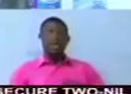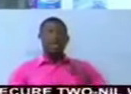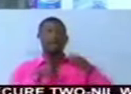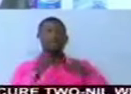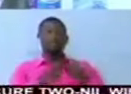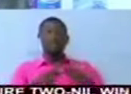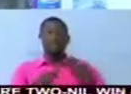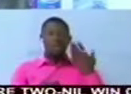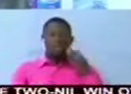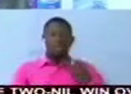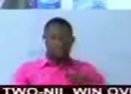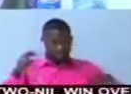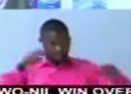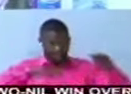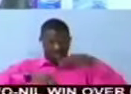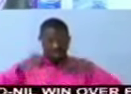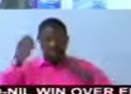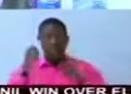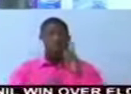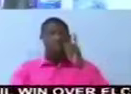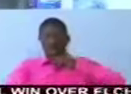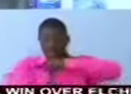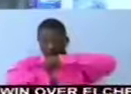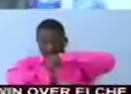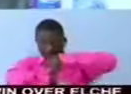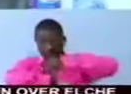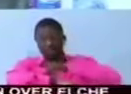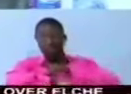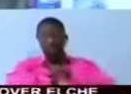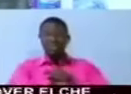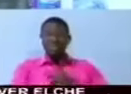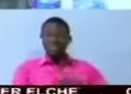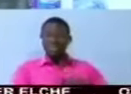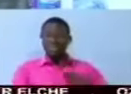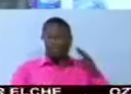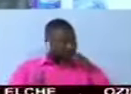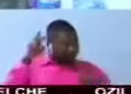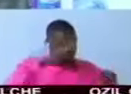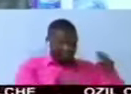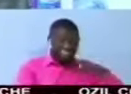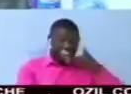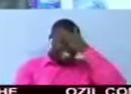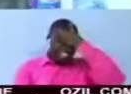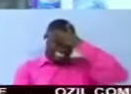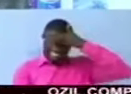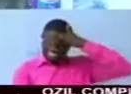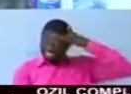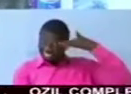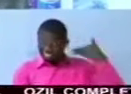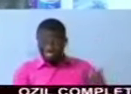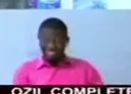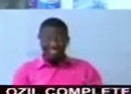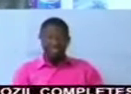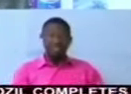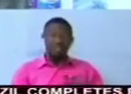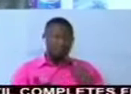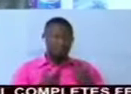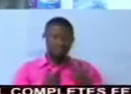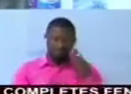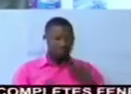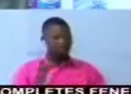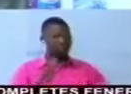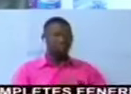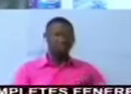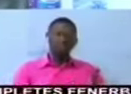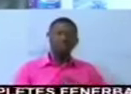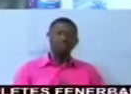dara. They searched up to all our plus. Bam ñu ñaato yeb. Ma ngi taw ak suma njabot bi. They were even sweating. Ñu